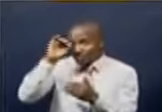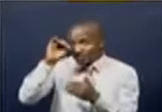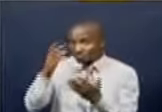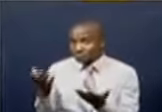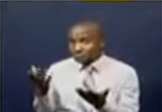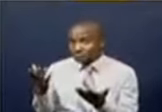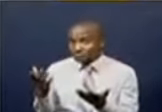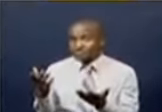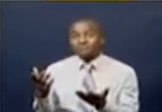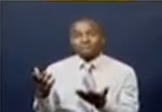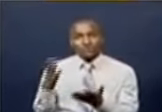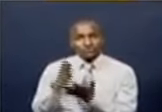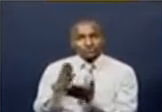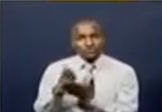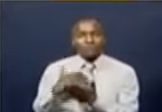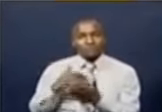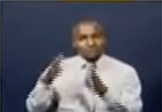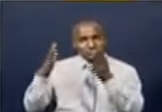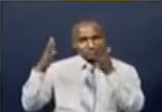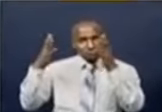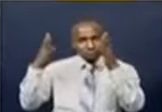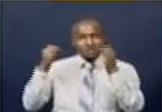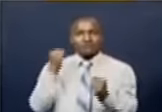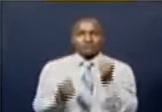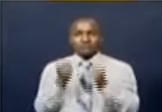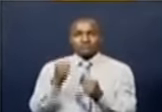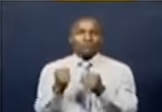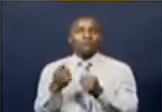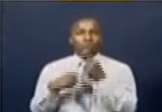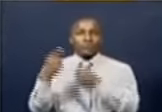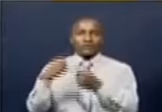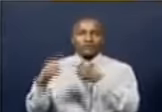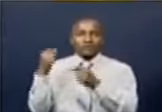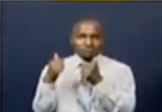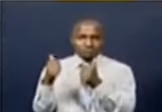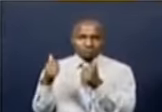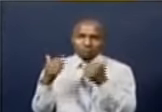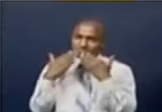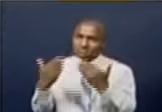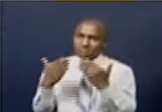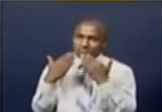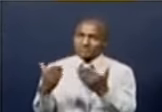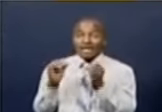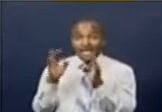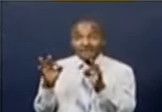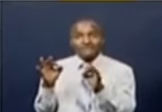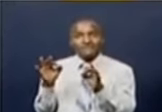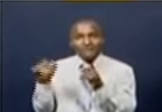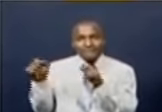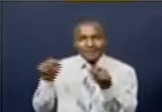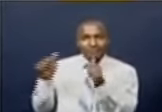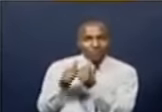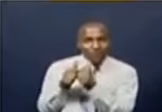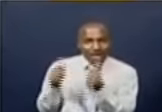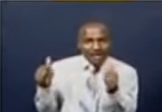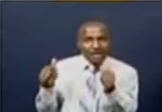I congratulate the athletes for the epic performance, for getting us the medal. But if things went straight and the coaches, enough